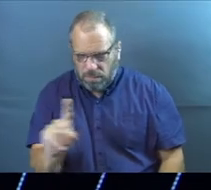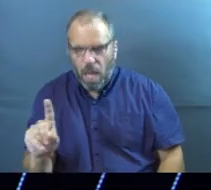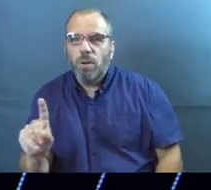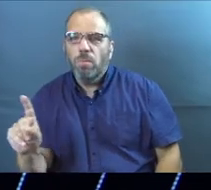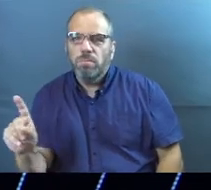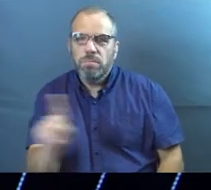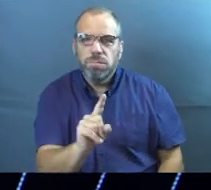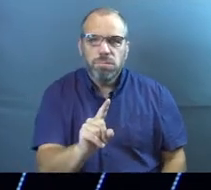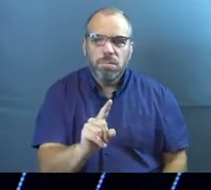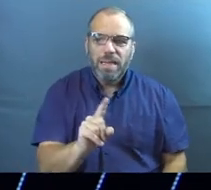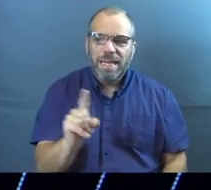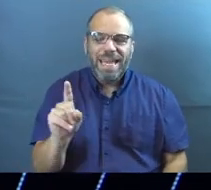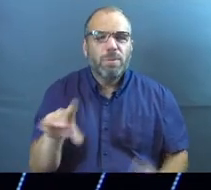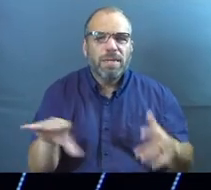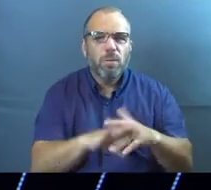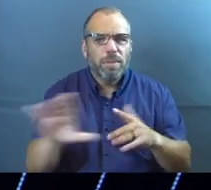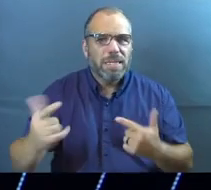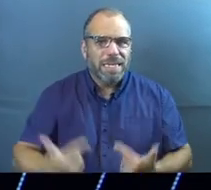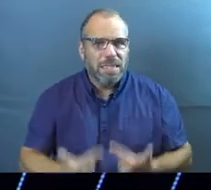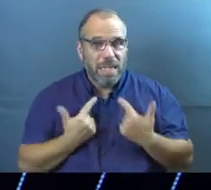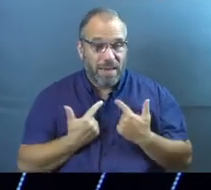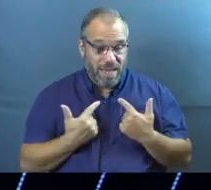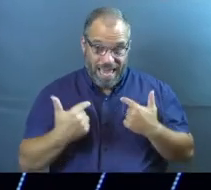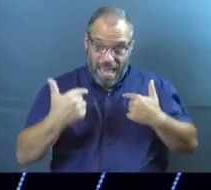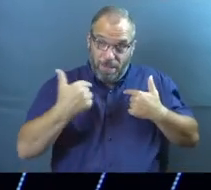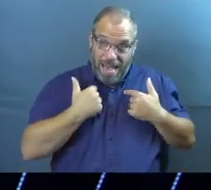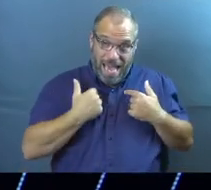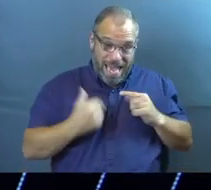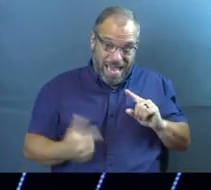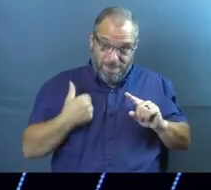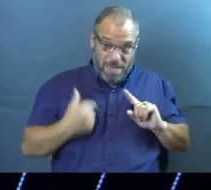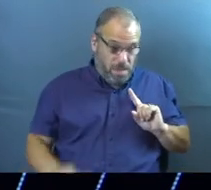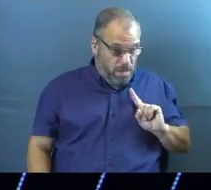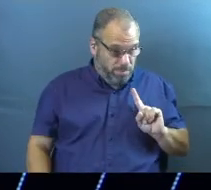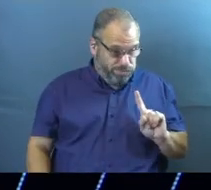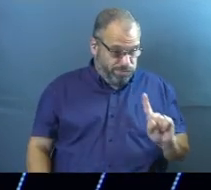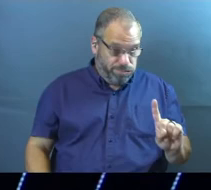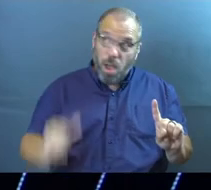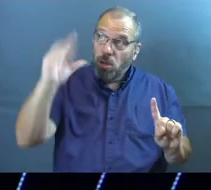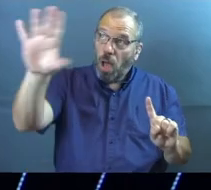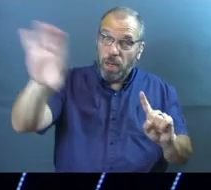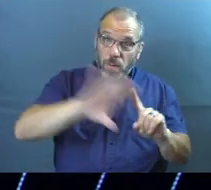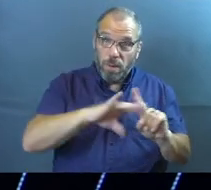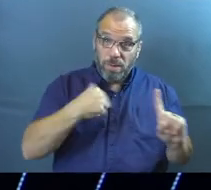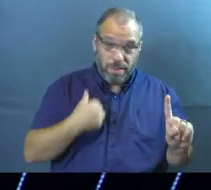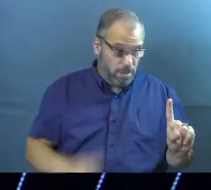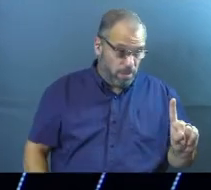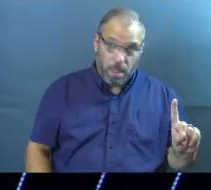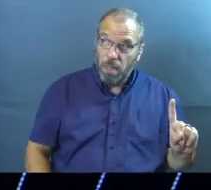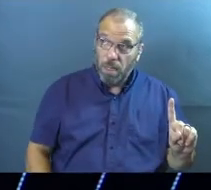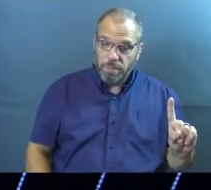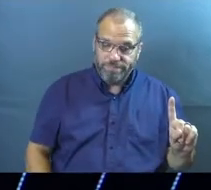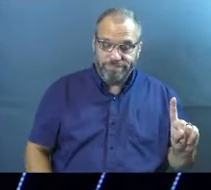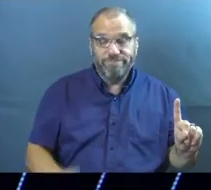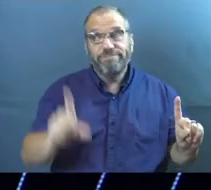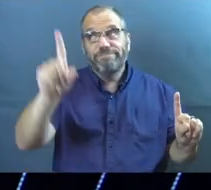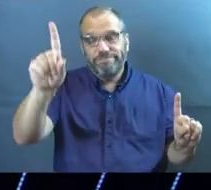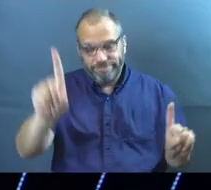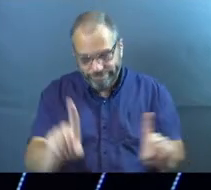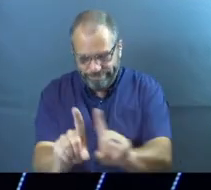an interruption in his life. And am I going to walk the road with God here? Because God's got good things for me.